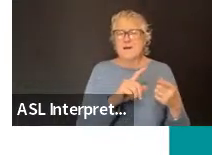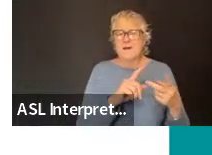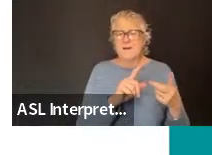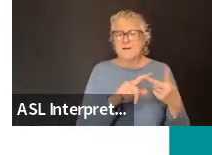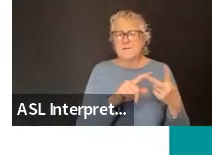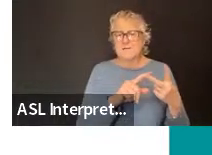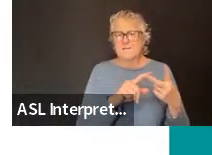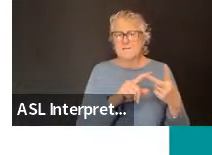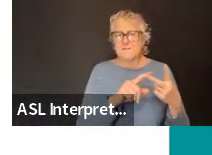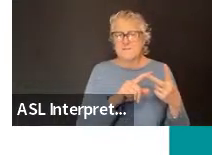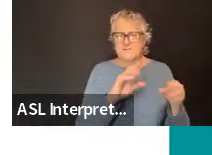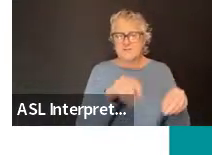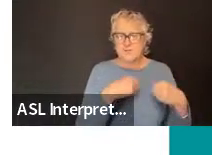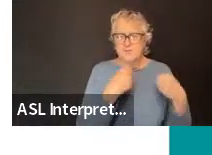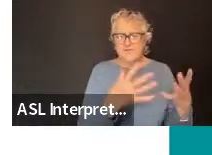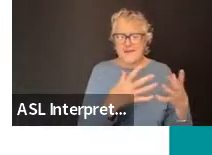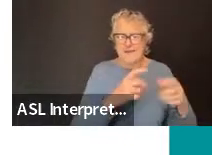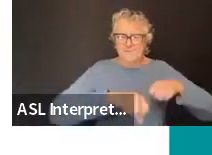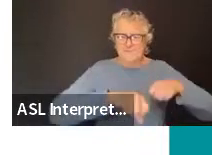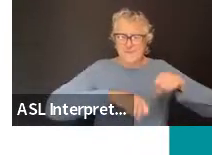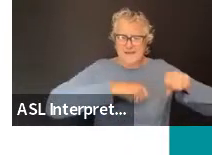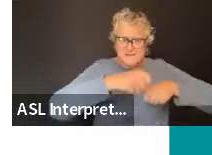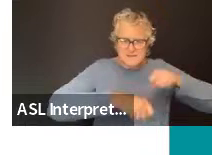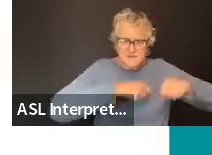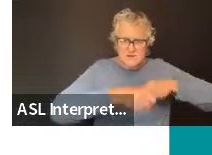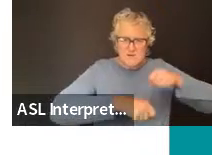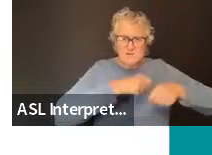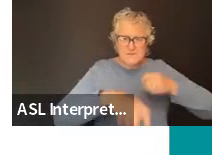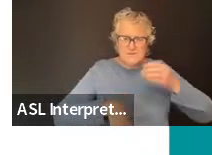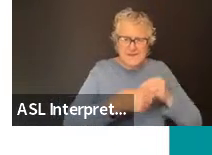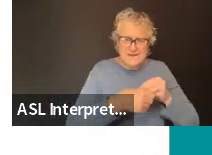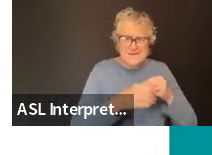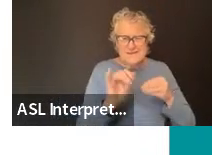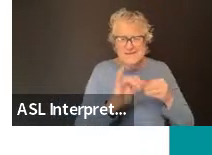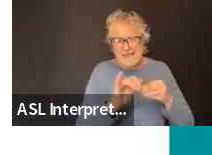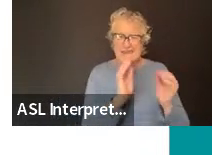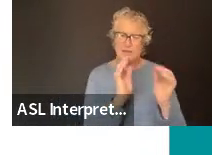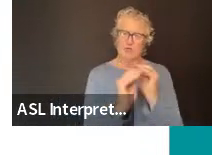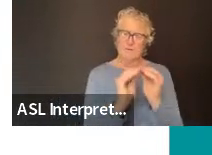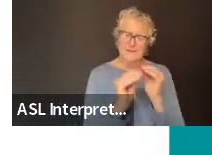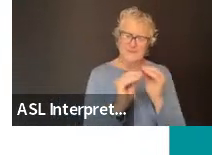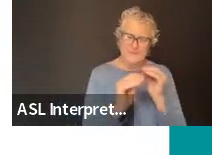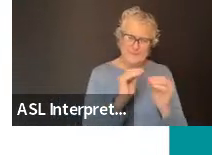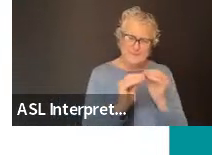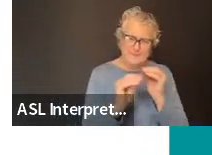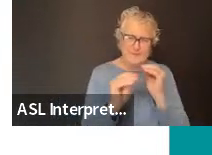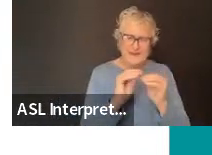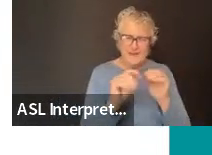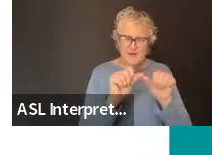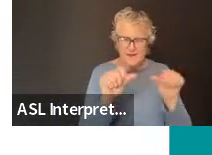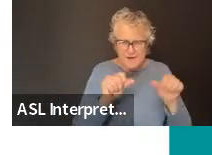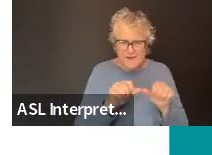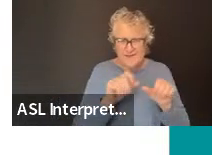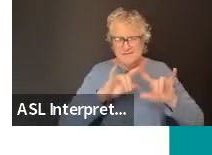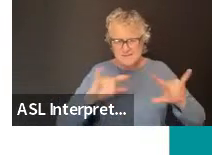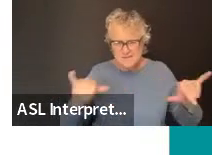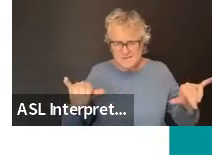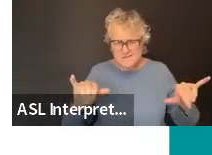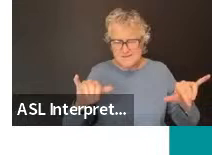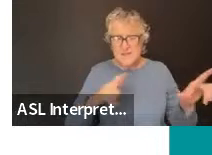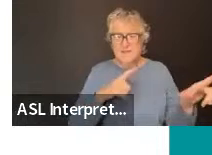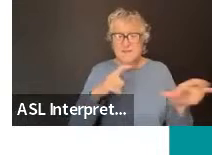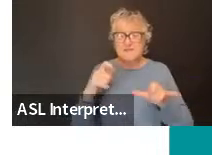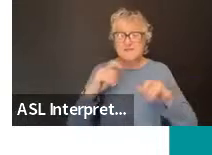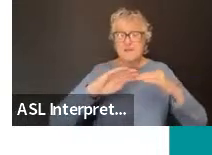provide adequate bicycle signage and enhance wayfinding both during construction and after the program for safety enhancement in local